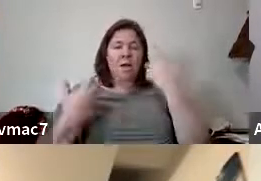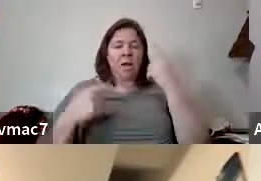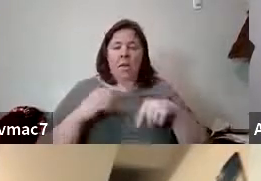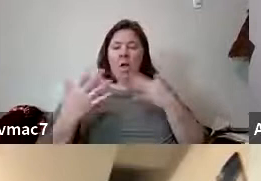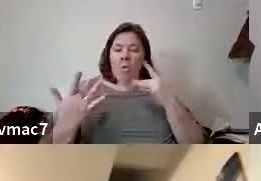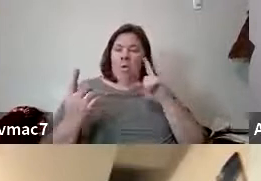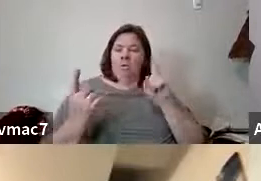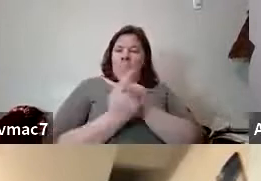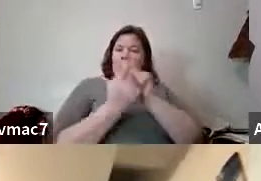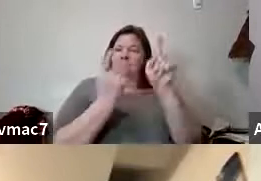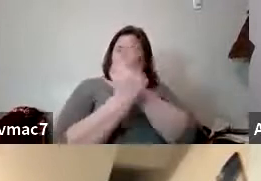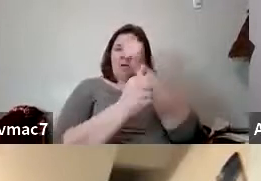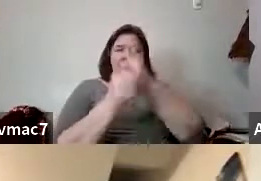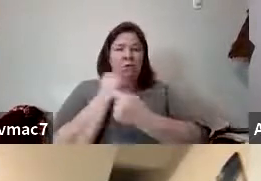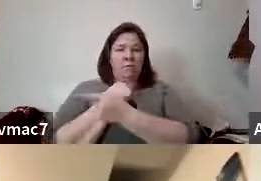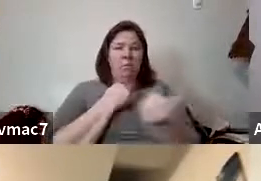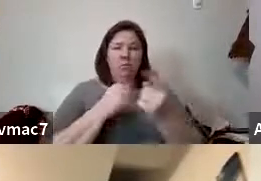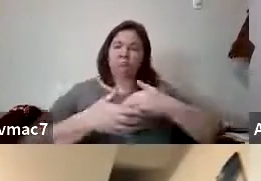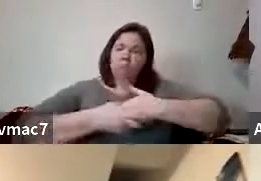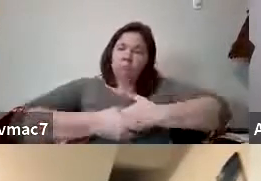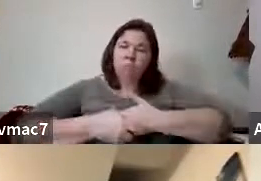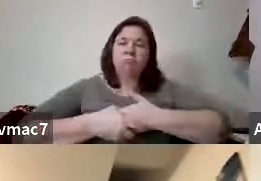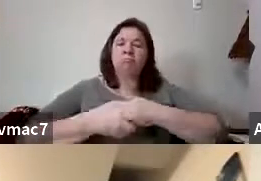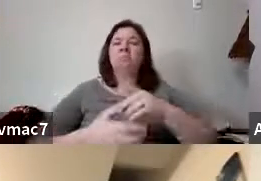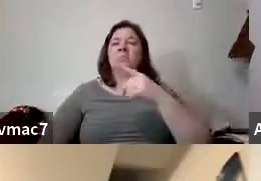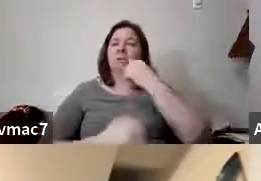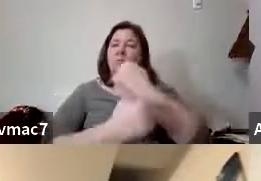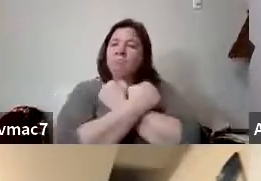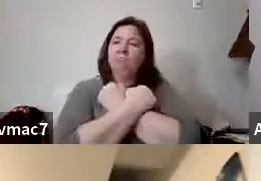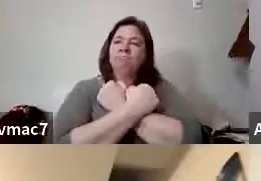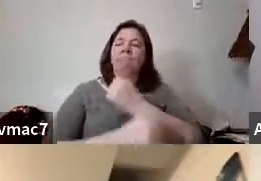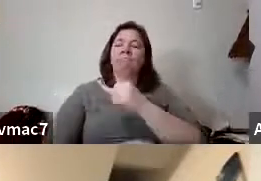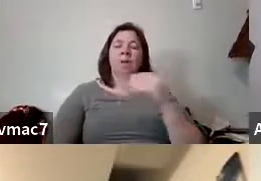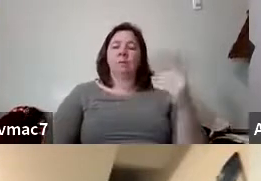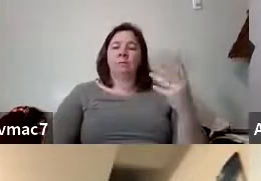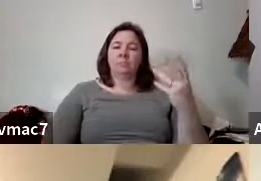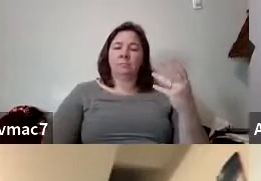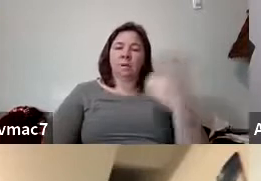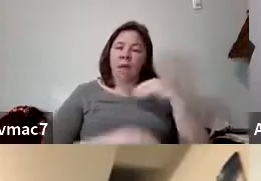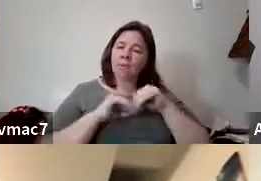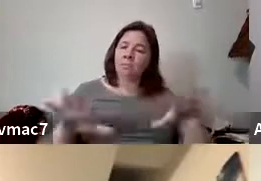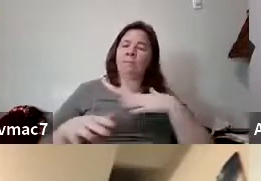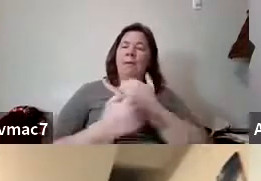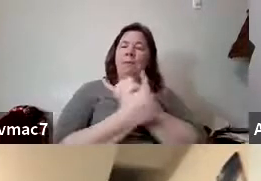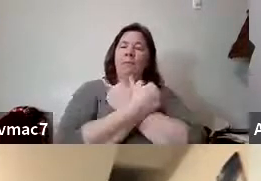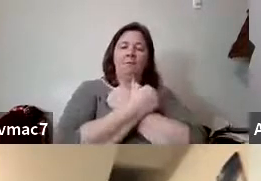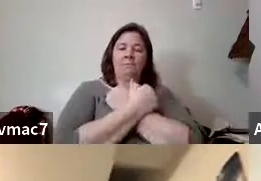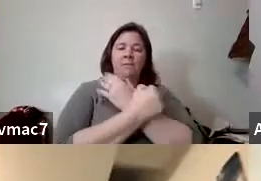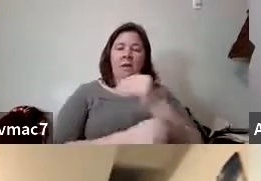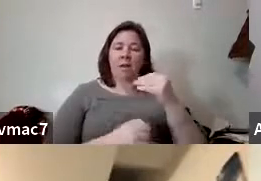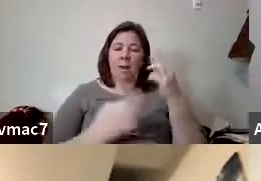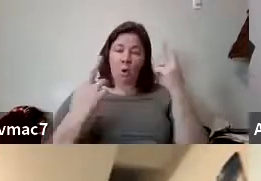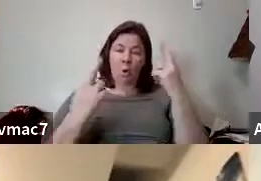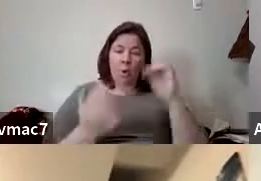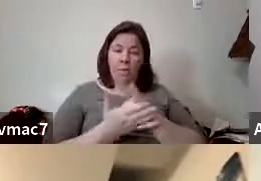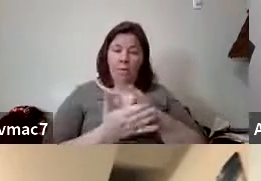meet each and every one of you guys, shake your hands, give you guys hugs. And I spread my love. And I hope that what I had